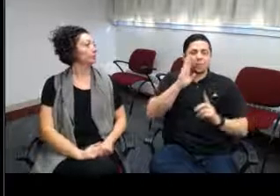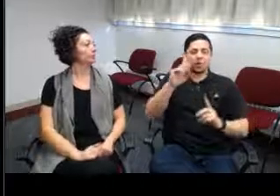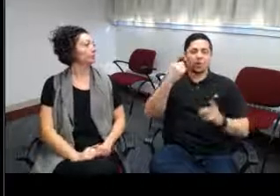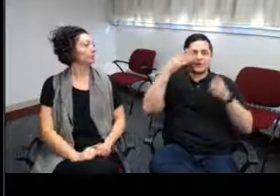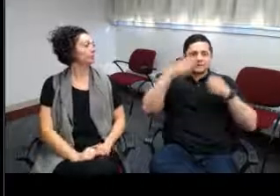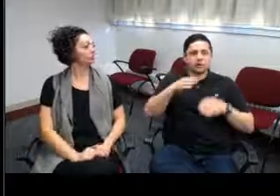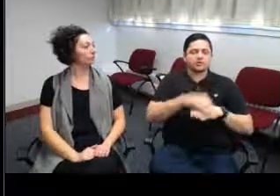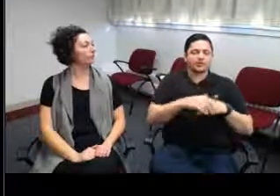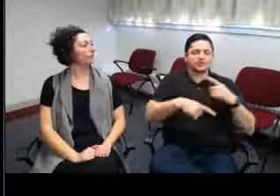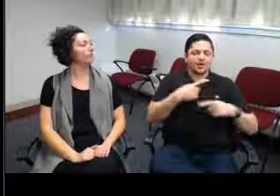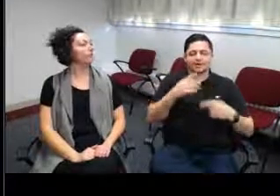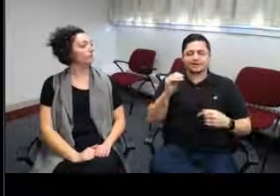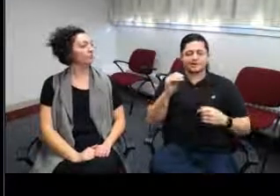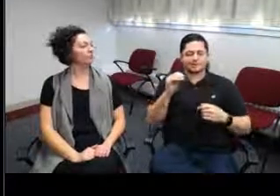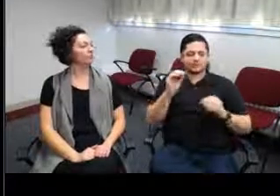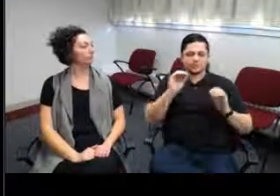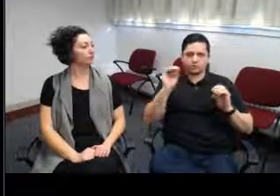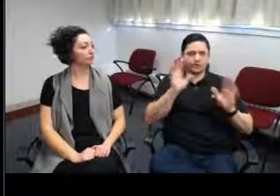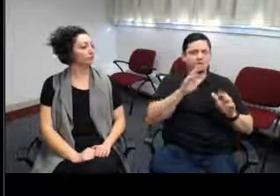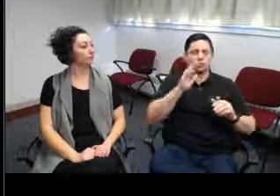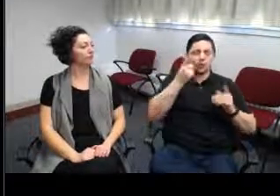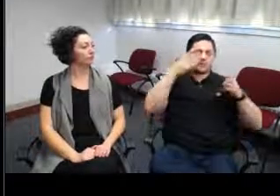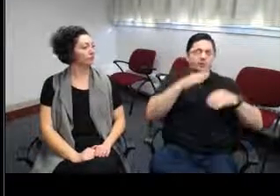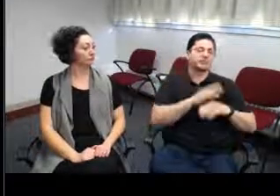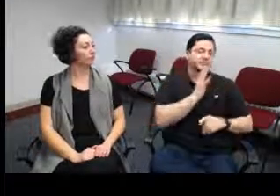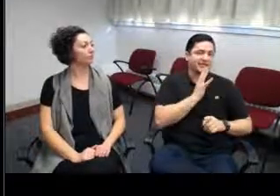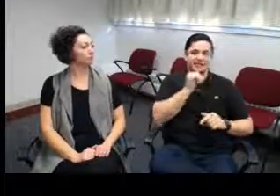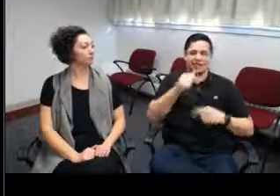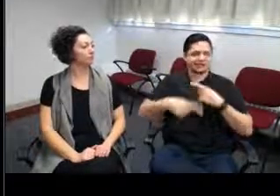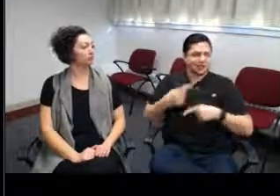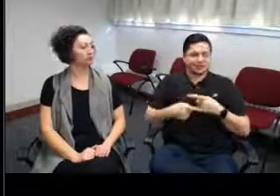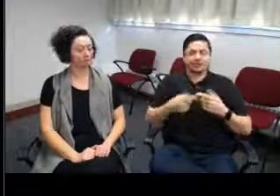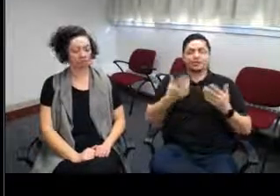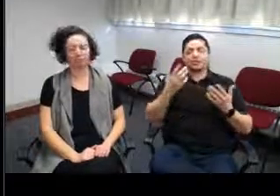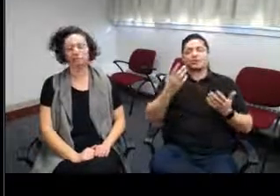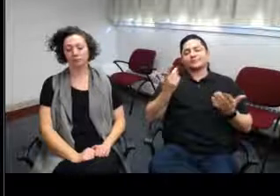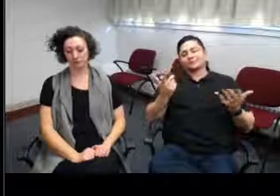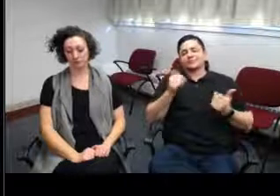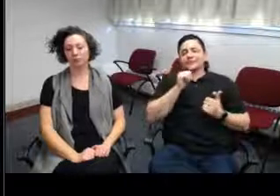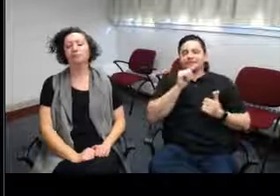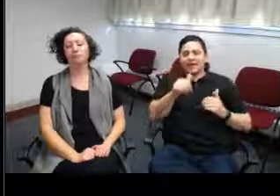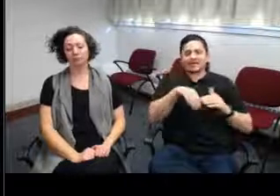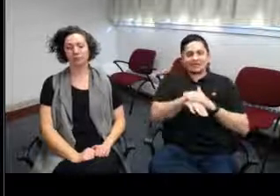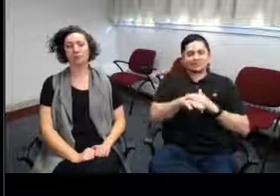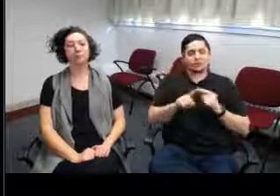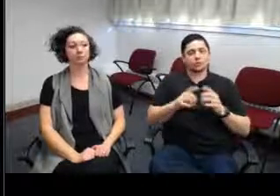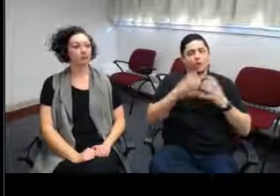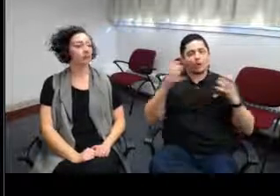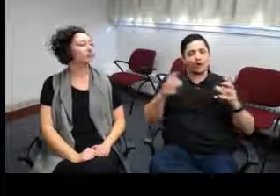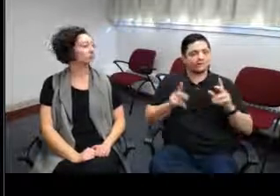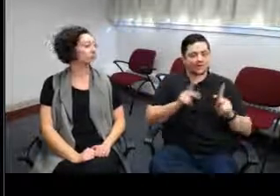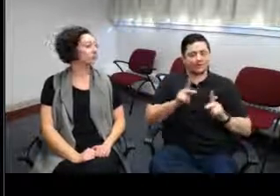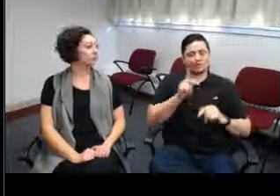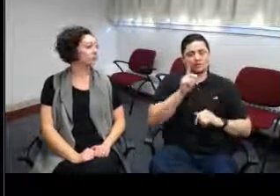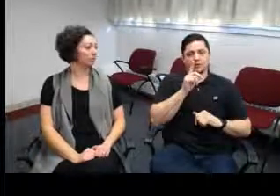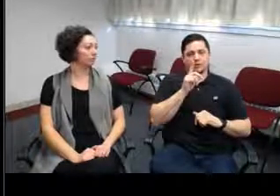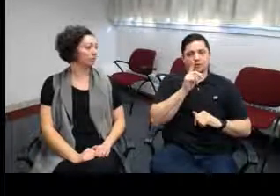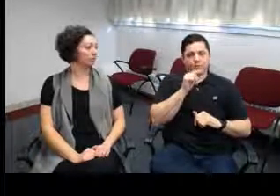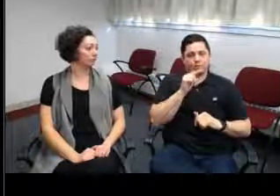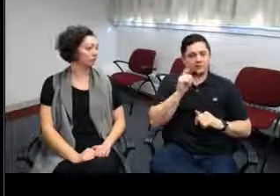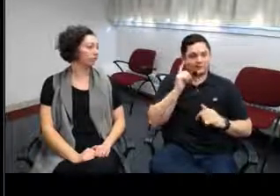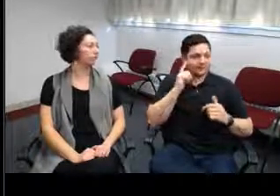so not members of the deaf community, that deaf people would be educated and with a focus